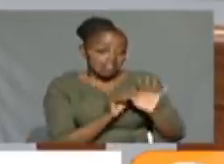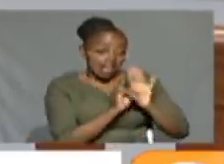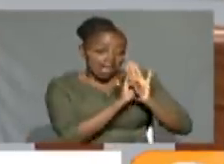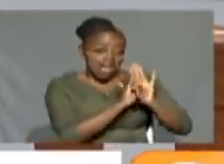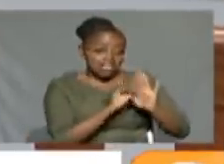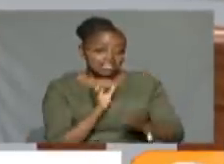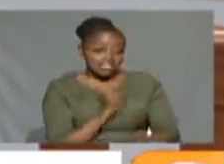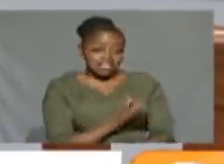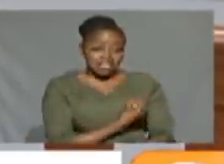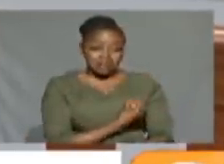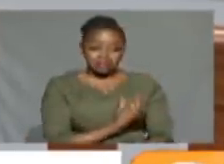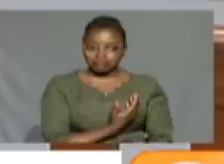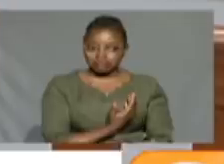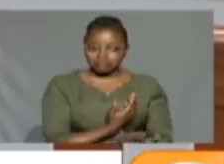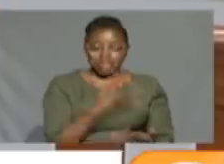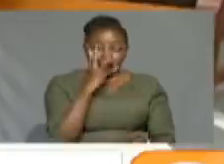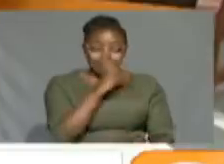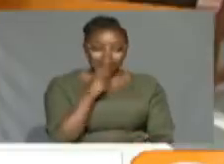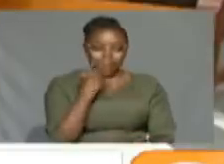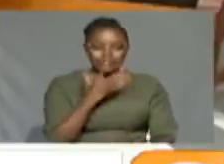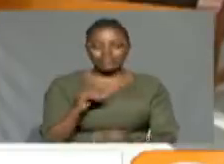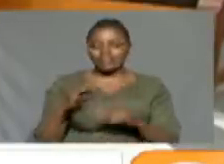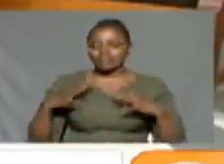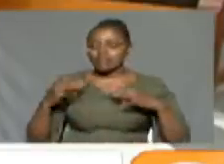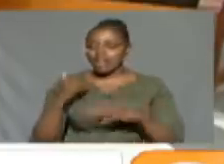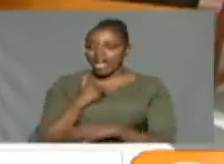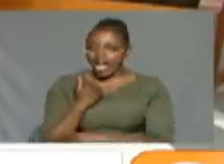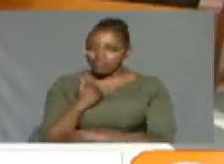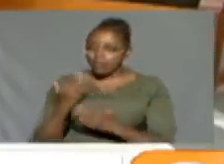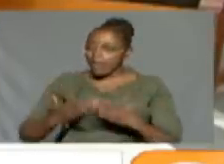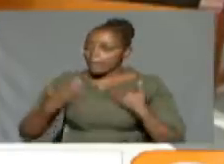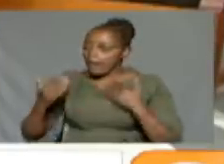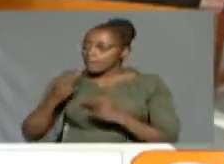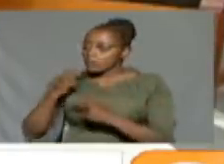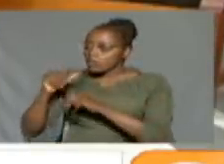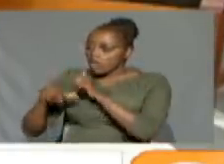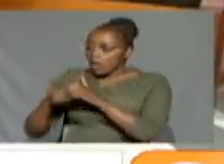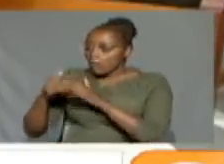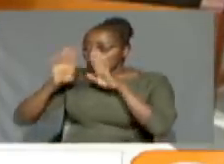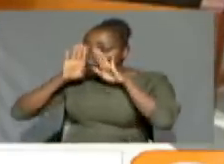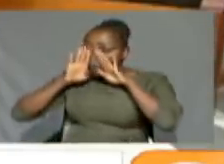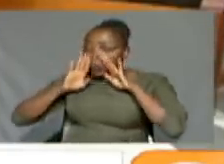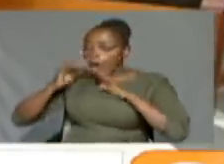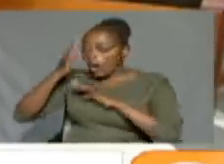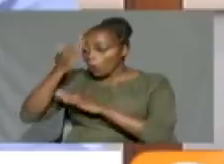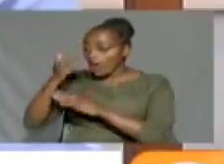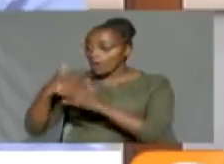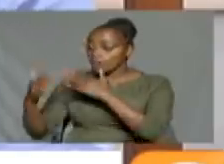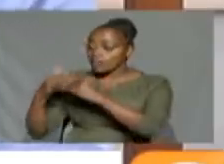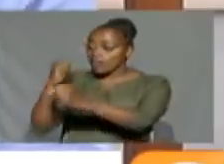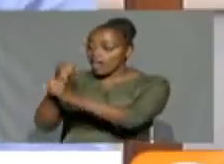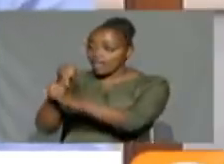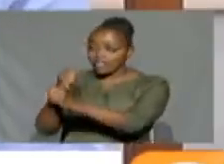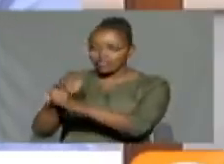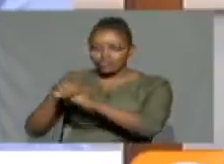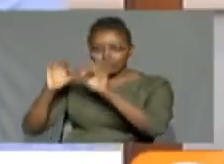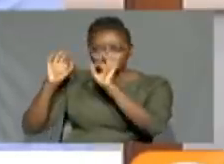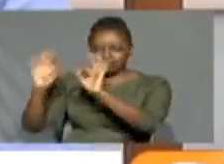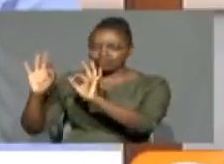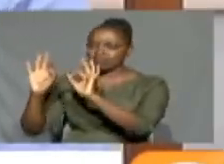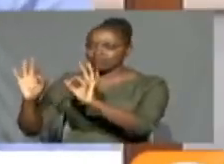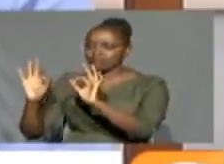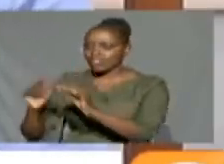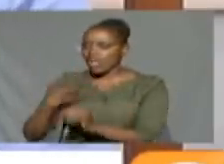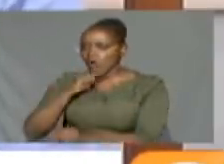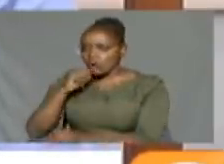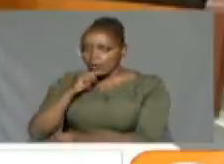is beautiful. Black is beautiful. Dr. I want to take a break, come back, and I'm glad you mentioned Eliud Kipchoge because what he has done was just incredible. A quick